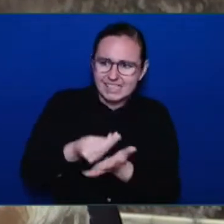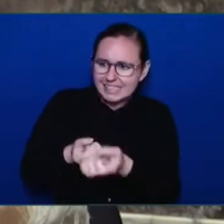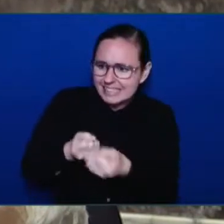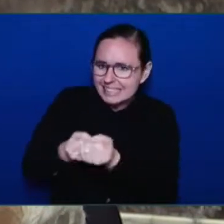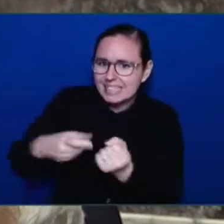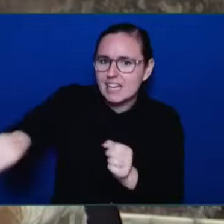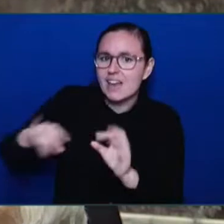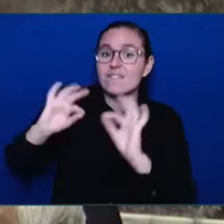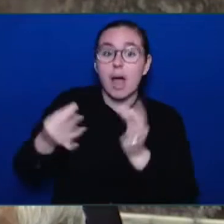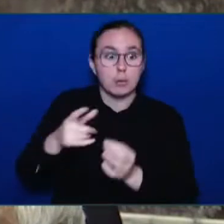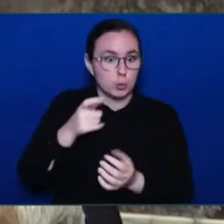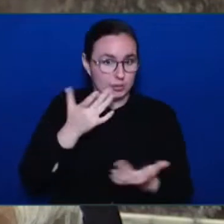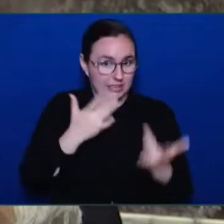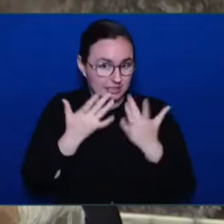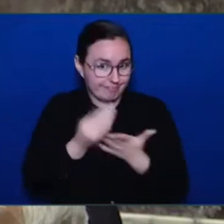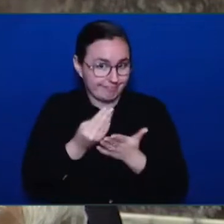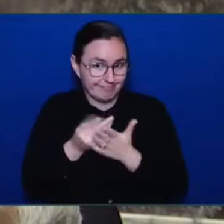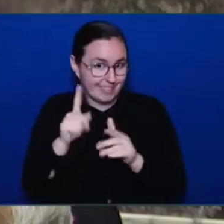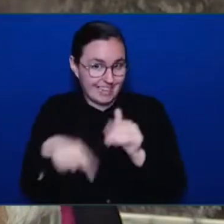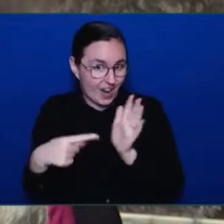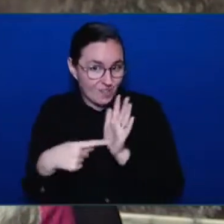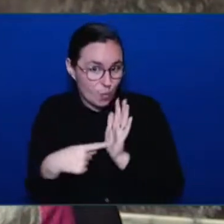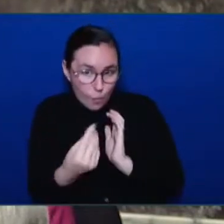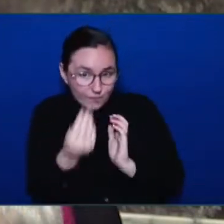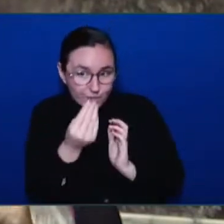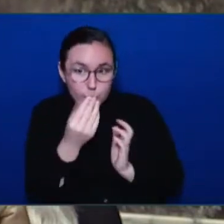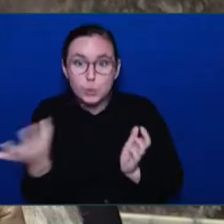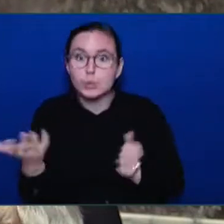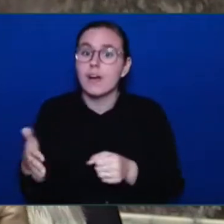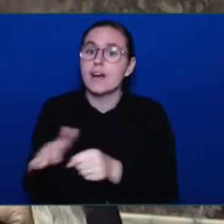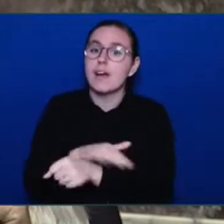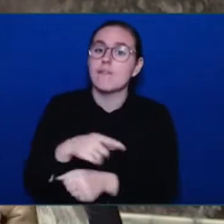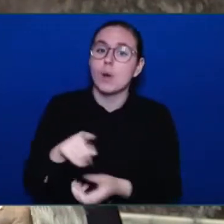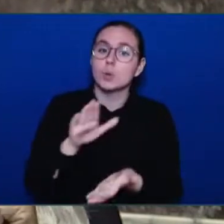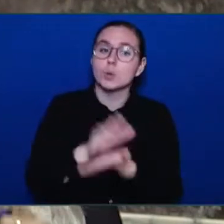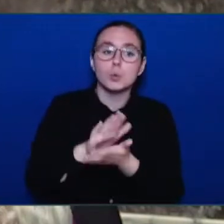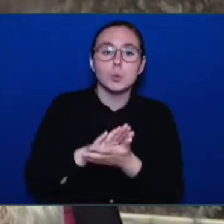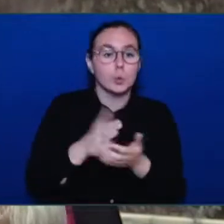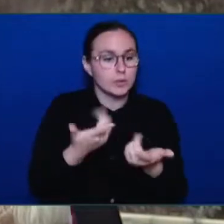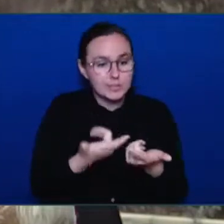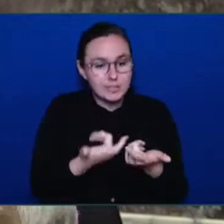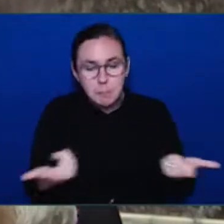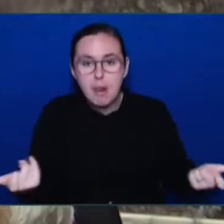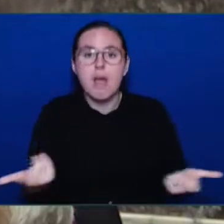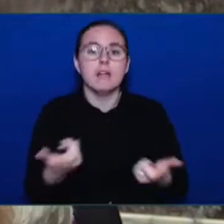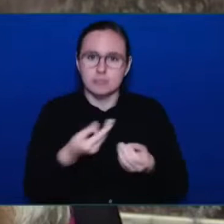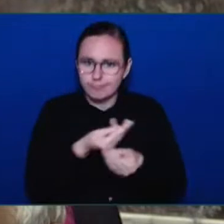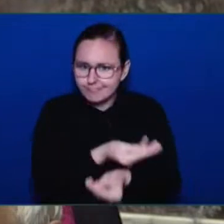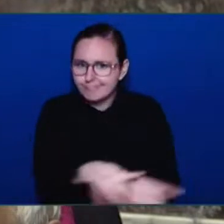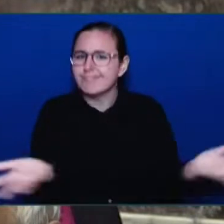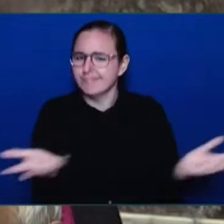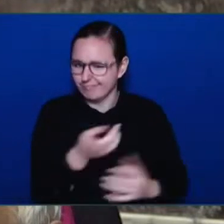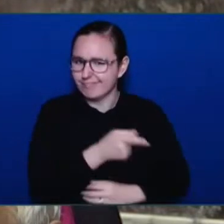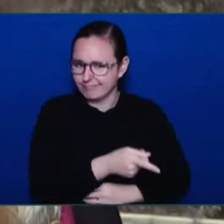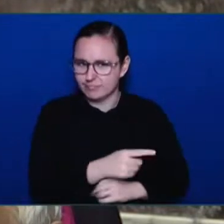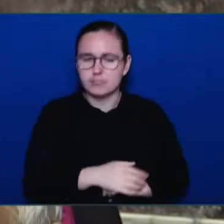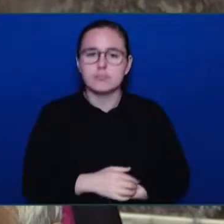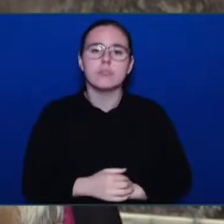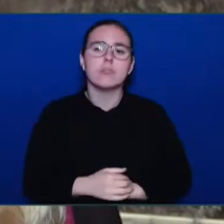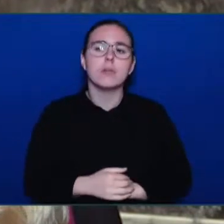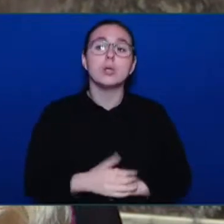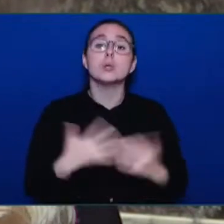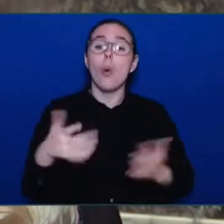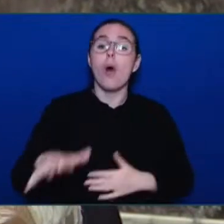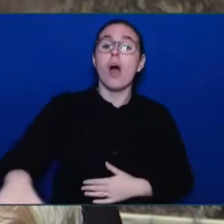I know that school districts right around the province were very relieved to receive these additional funds, recognizing the